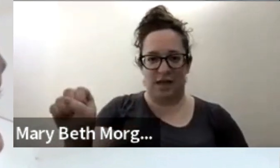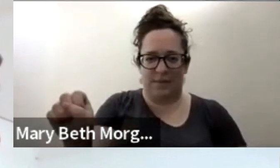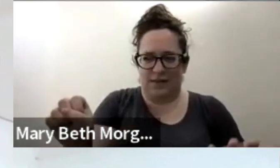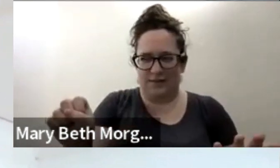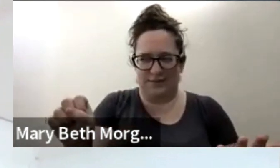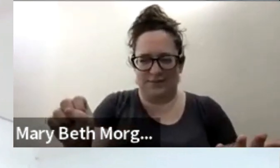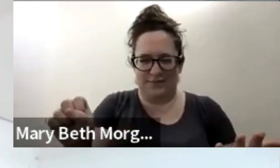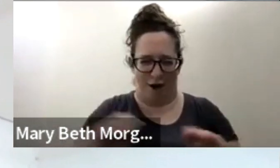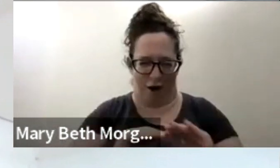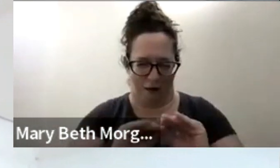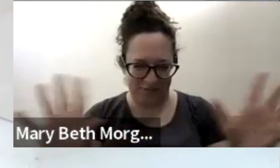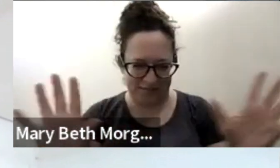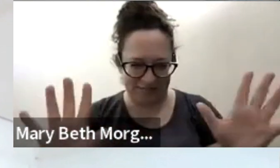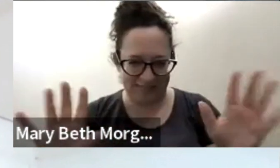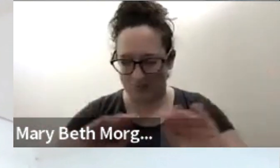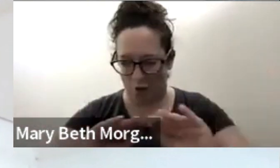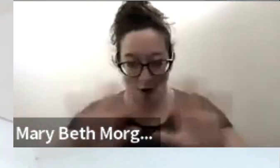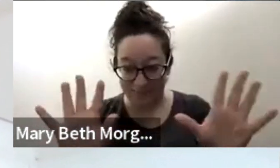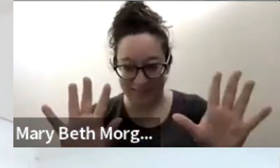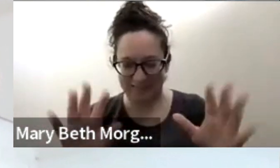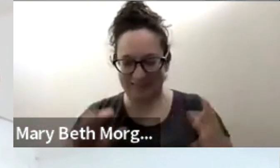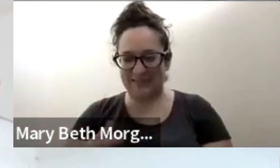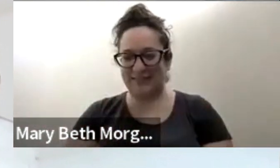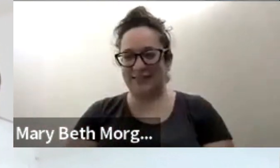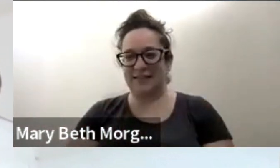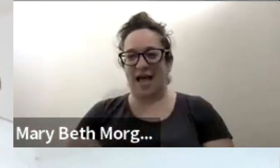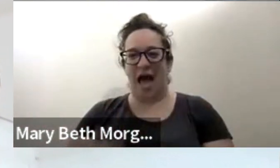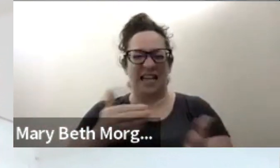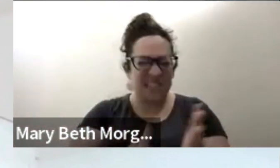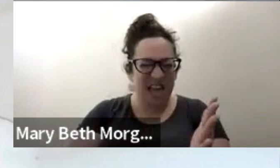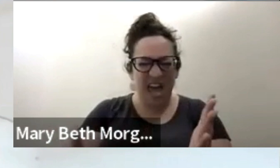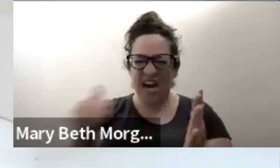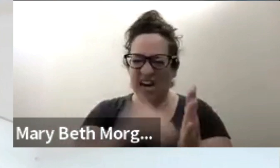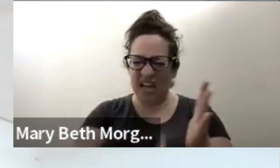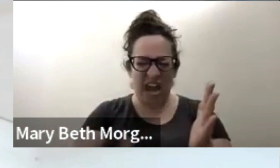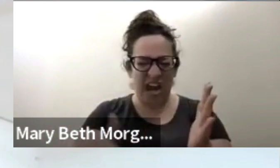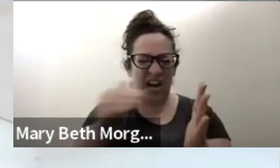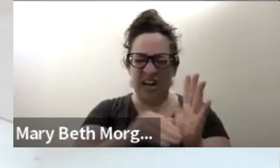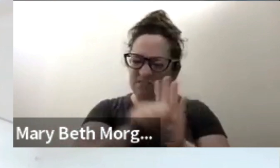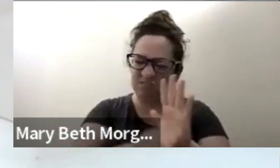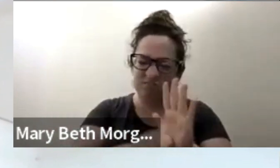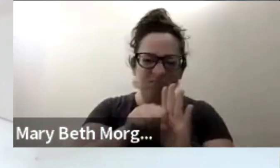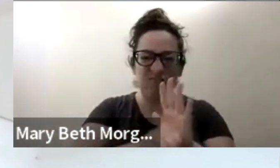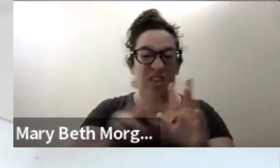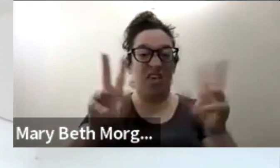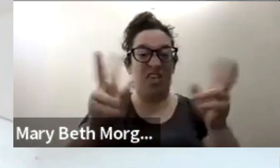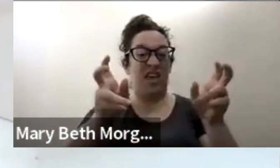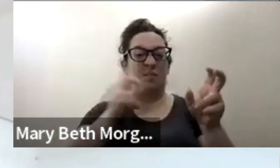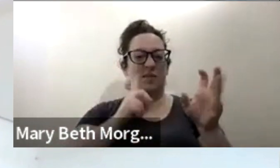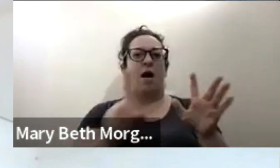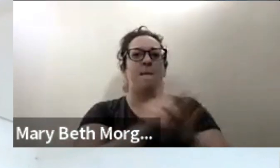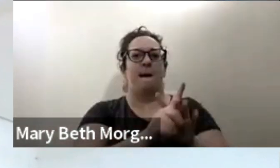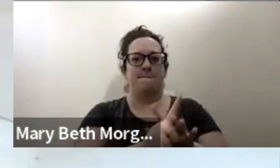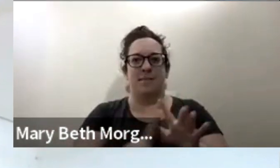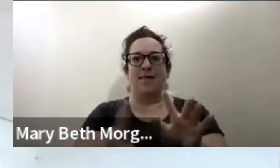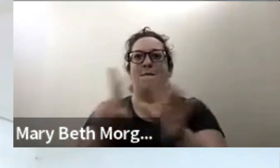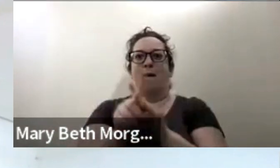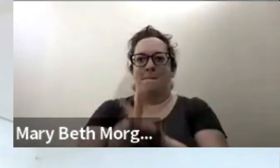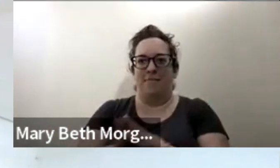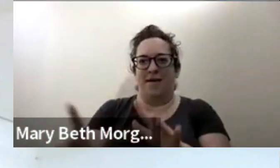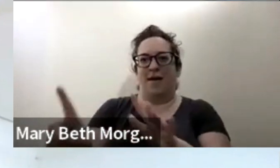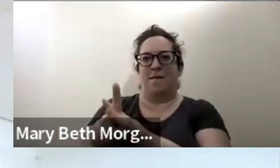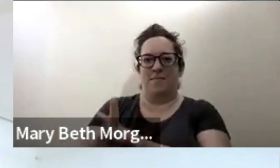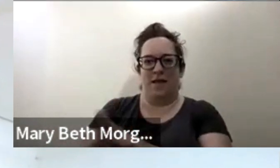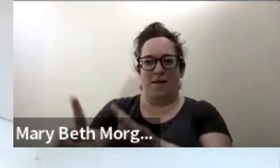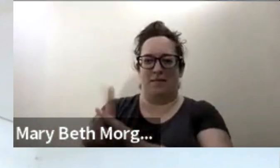for? And it's so repeated. These themes come up so repeatedly that it's